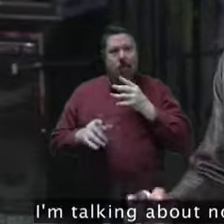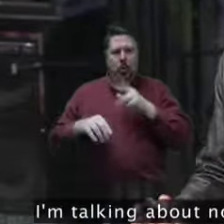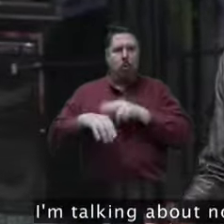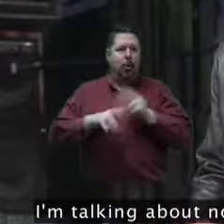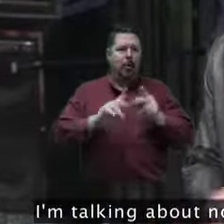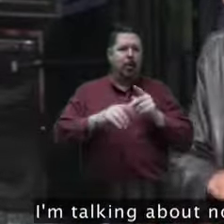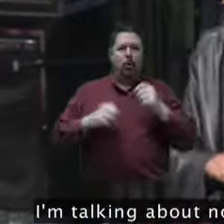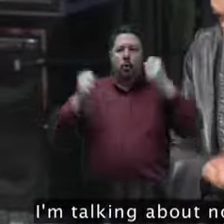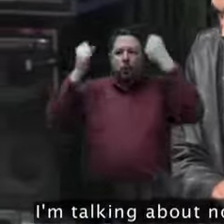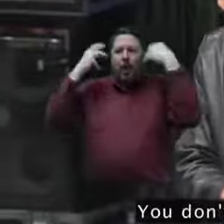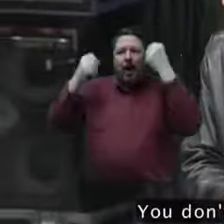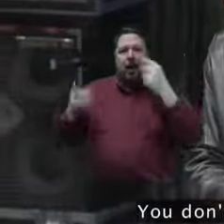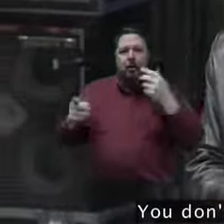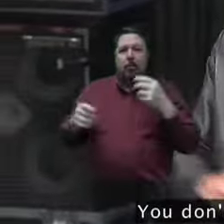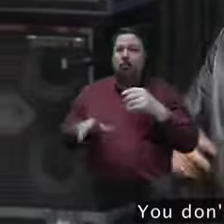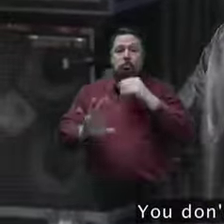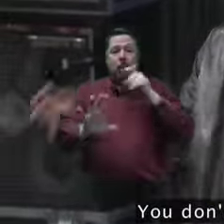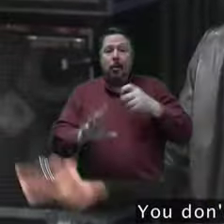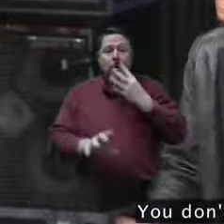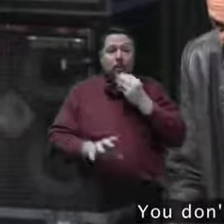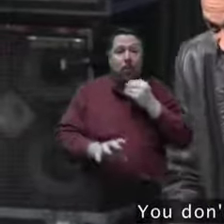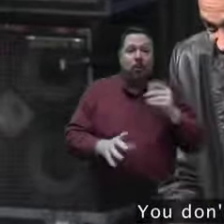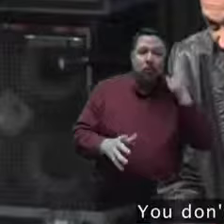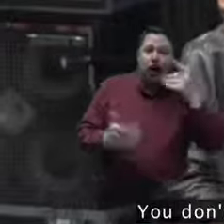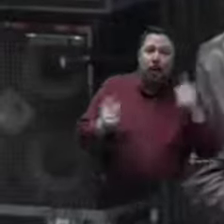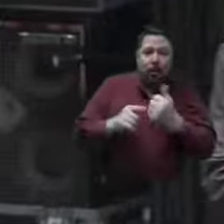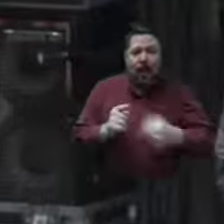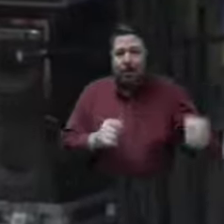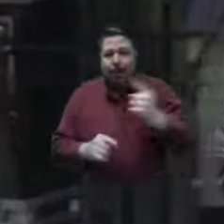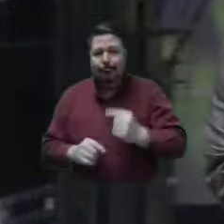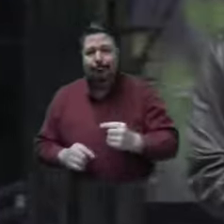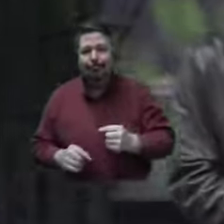I'm talking about normal people, you start sweating. You don't even have to be Jewish.